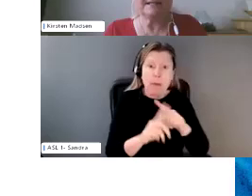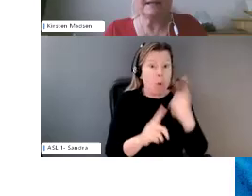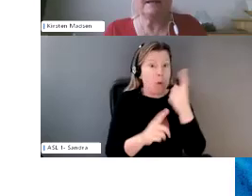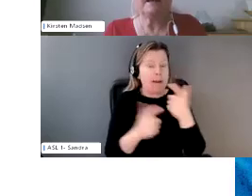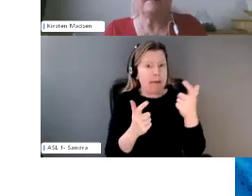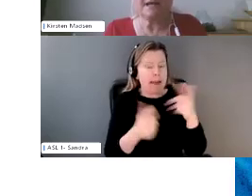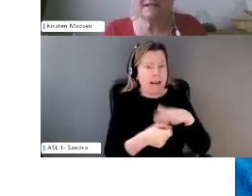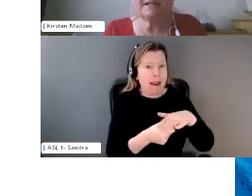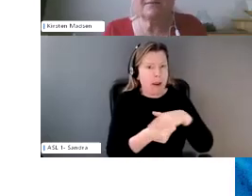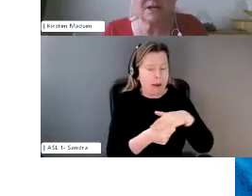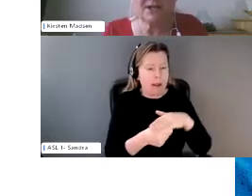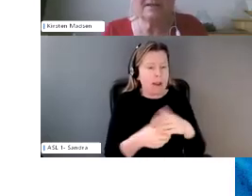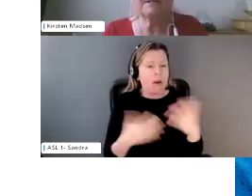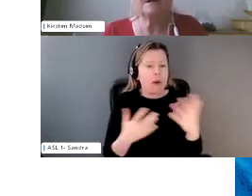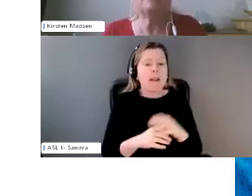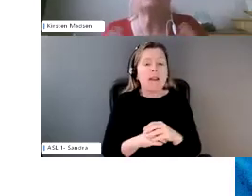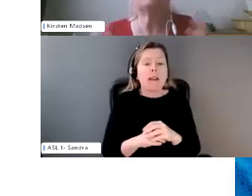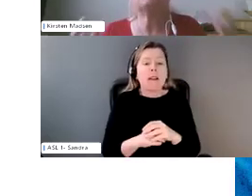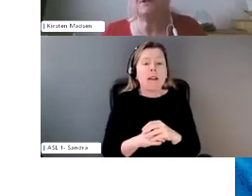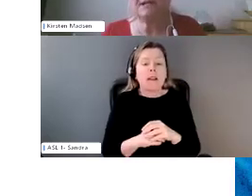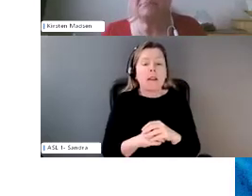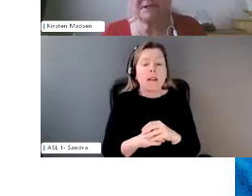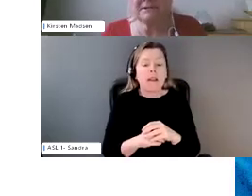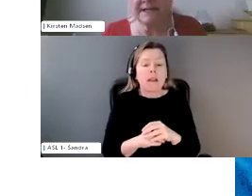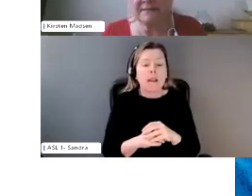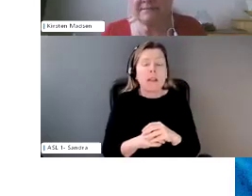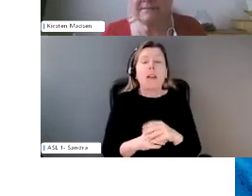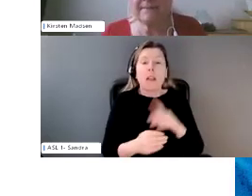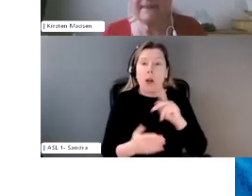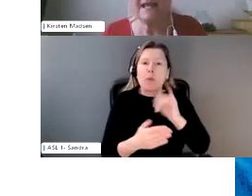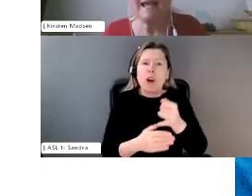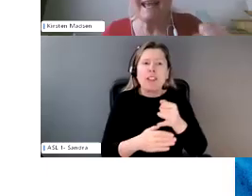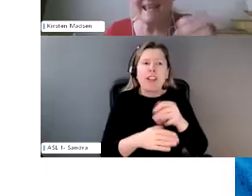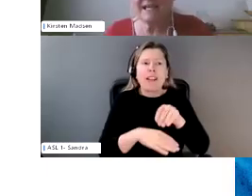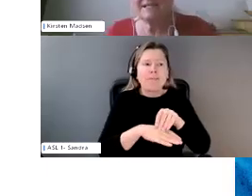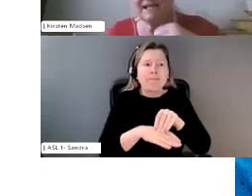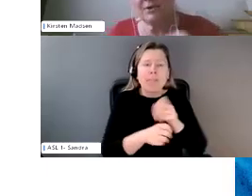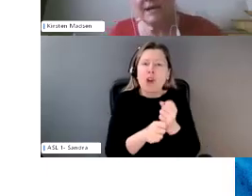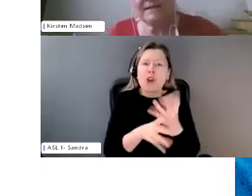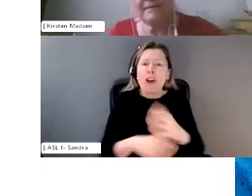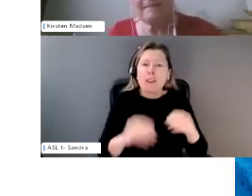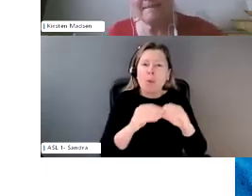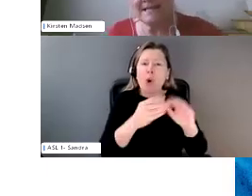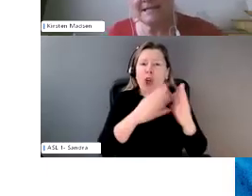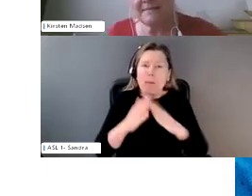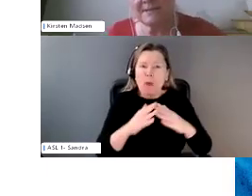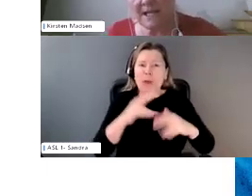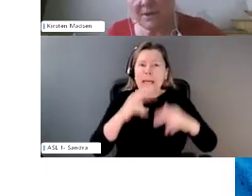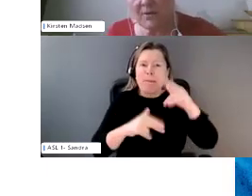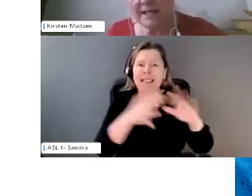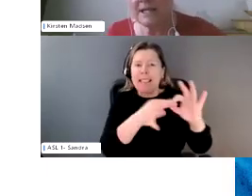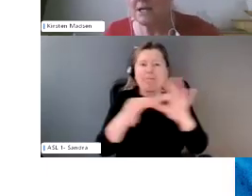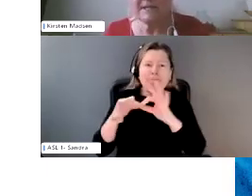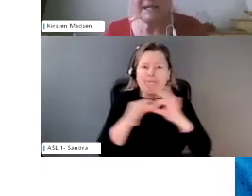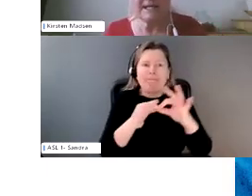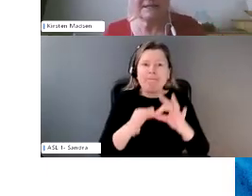that because of the project, there was a lot more community building, and it created the momentum to keep